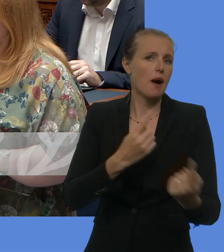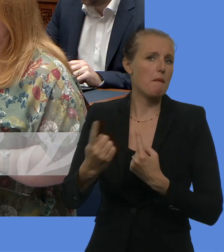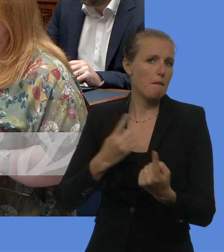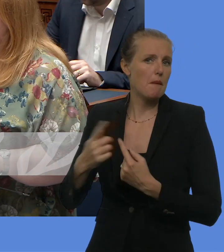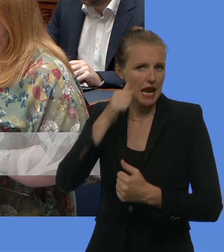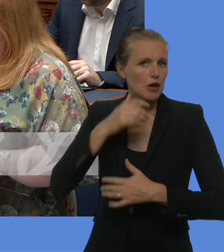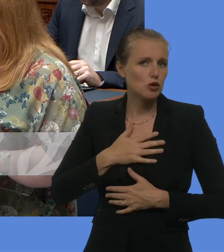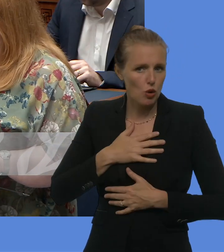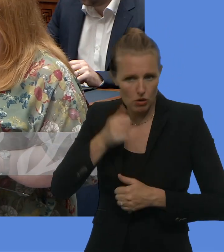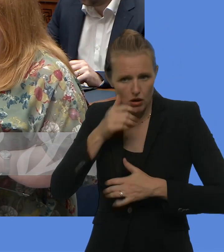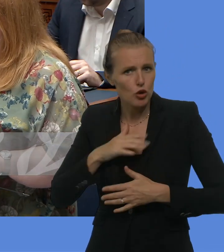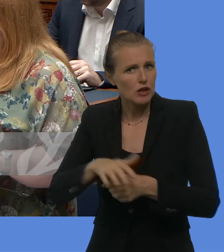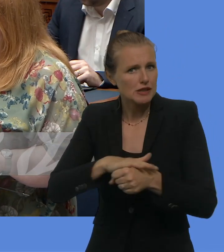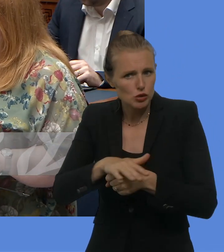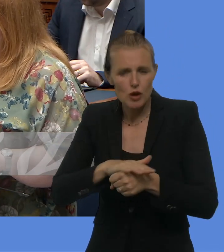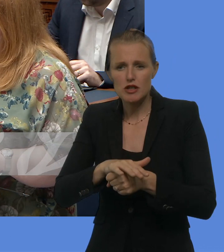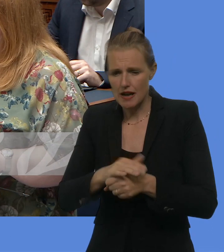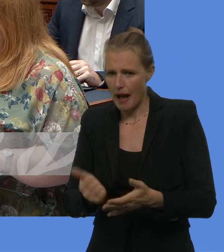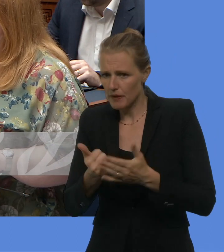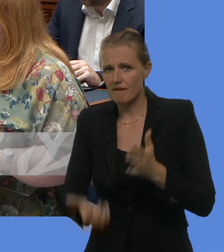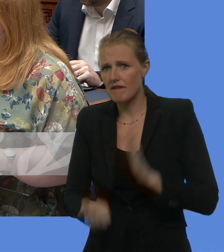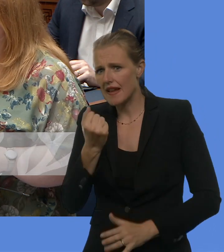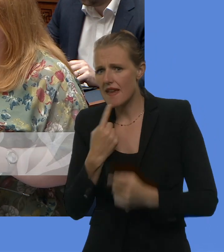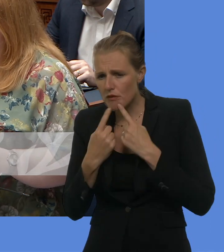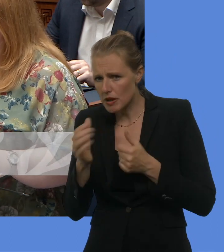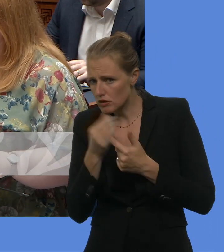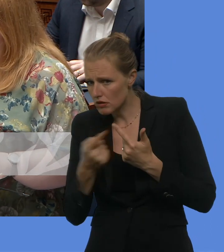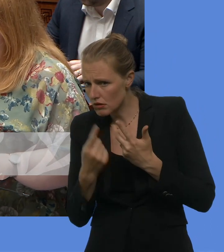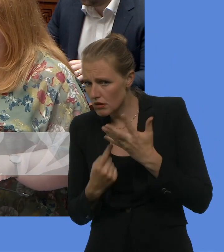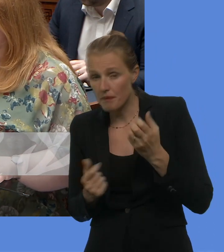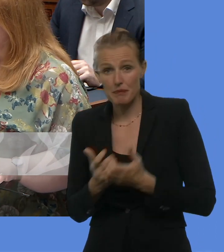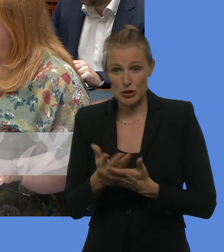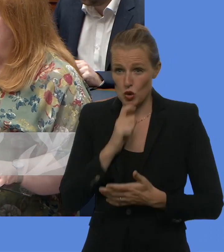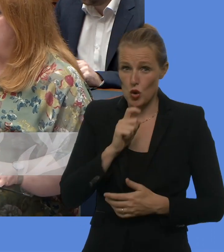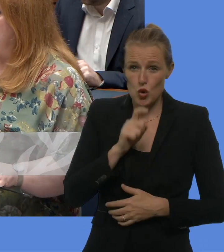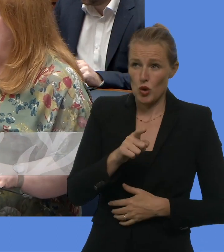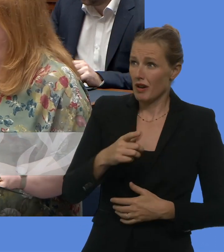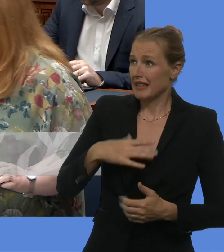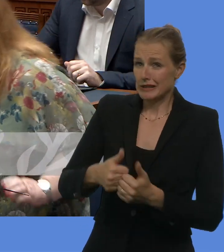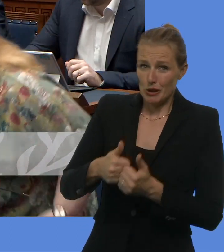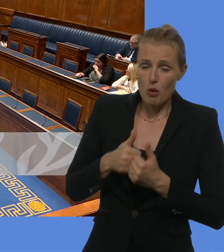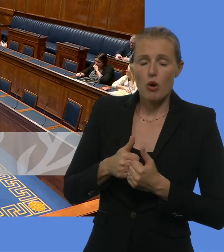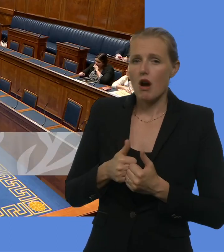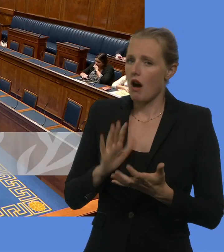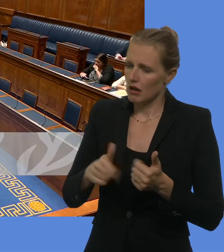your case and allow us to find the relevant information to ensure that everyone who is entitled to support is fully captured.